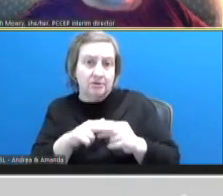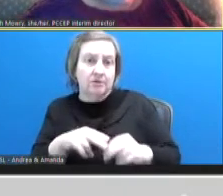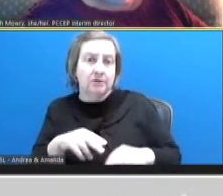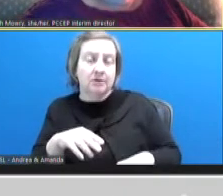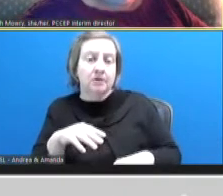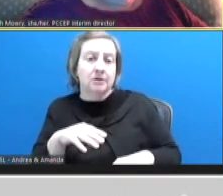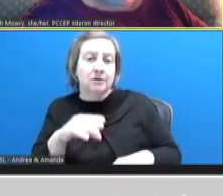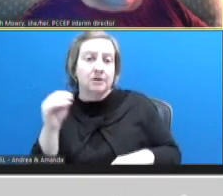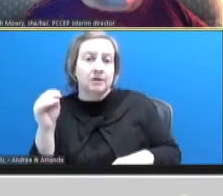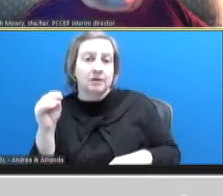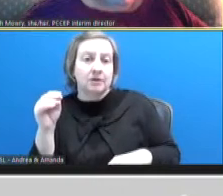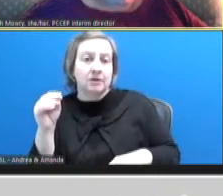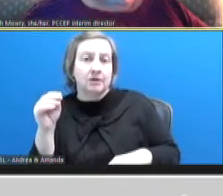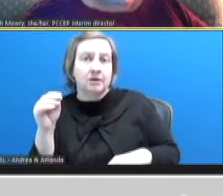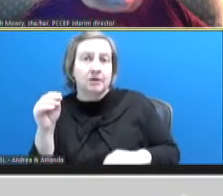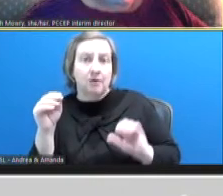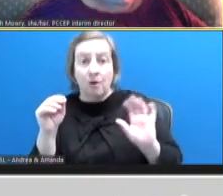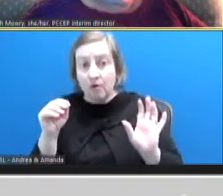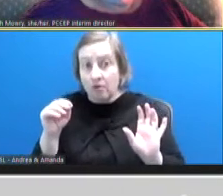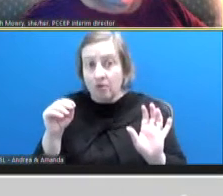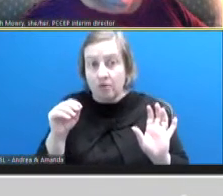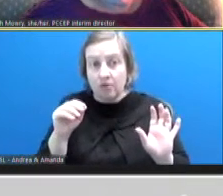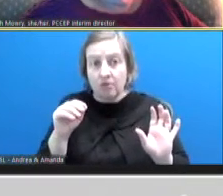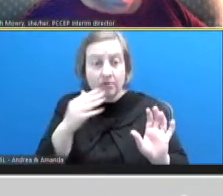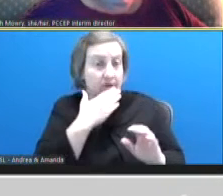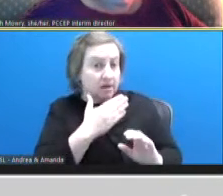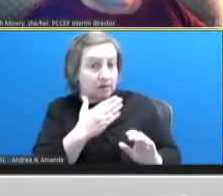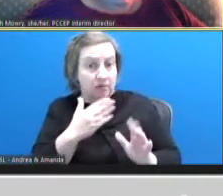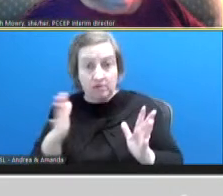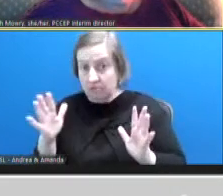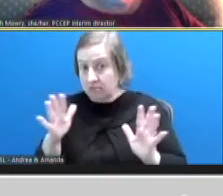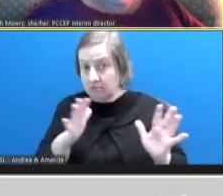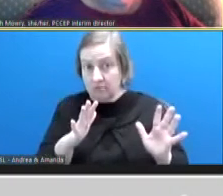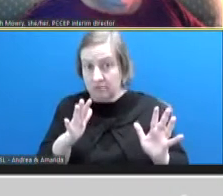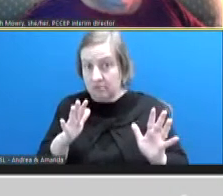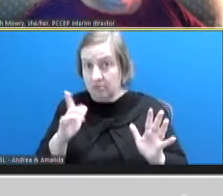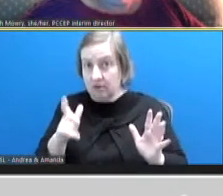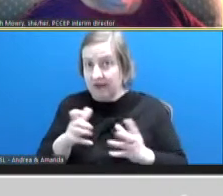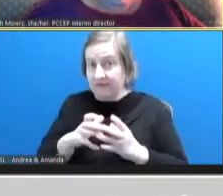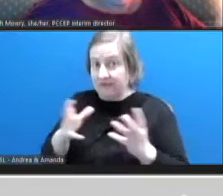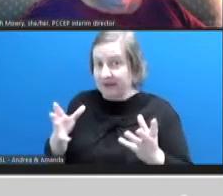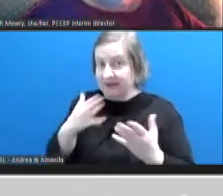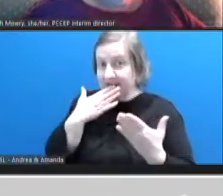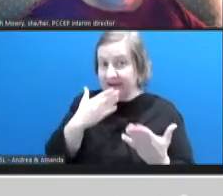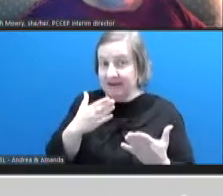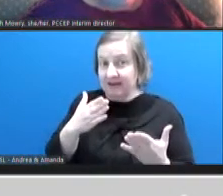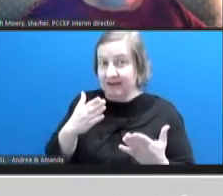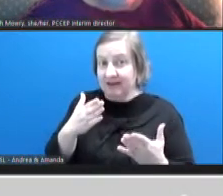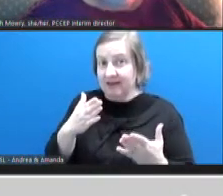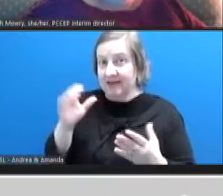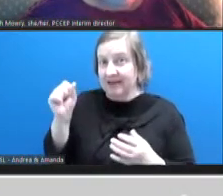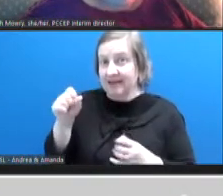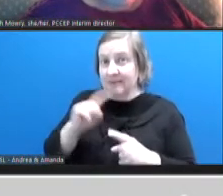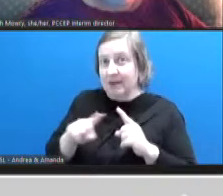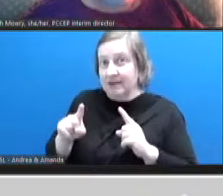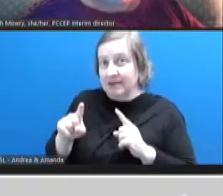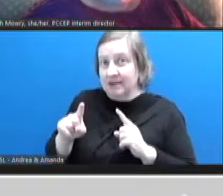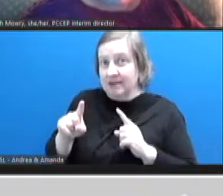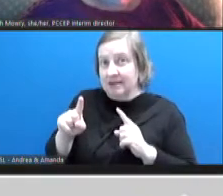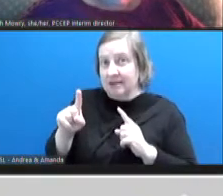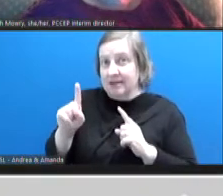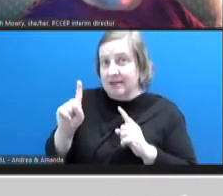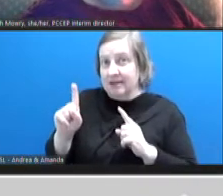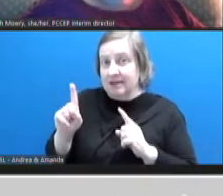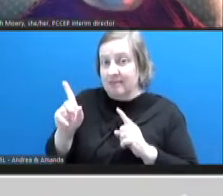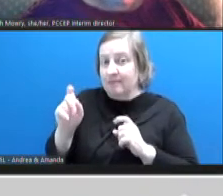Thank you, Sam. Sorry. Hey, we got a whole bunch there. Thank you. I get it, but